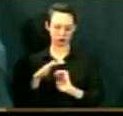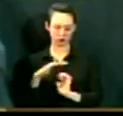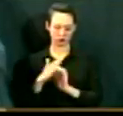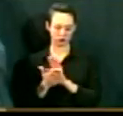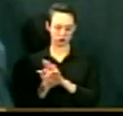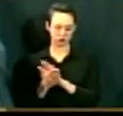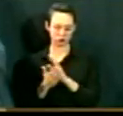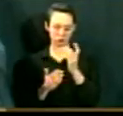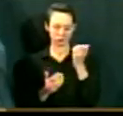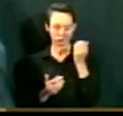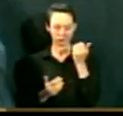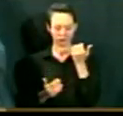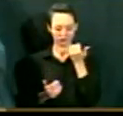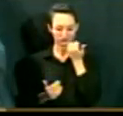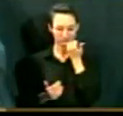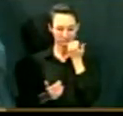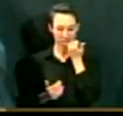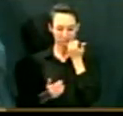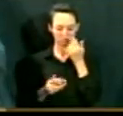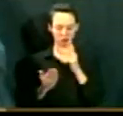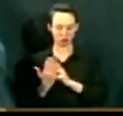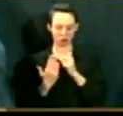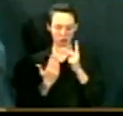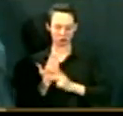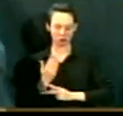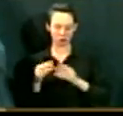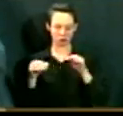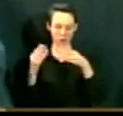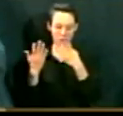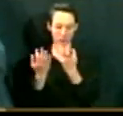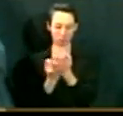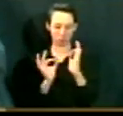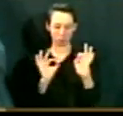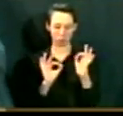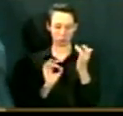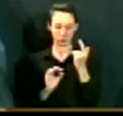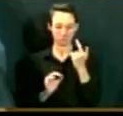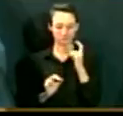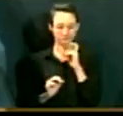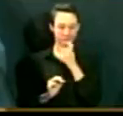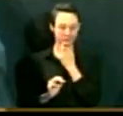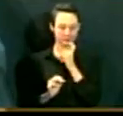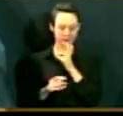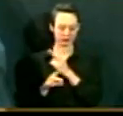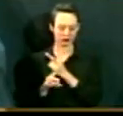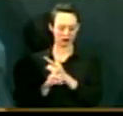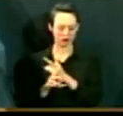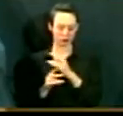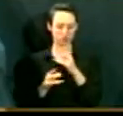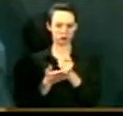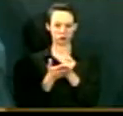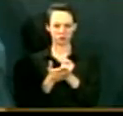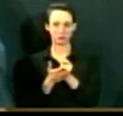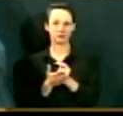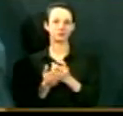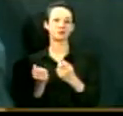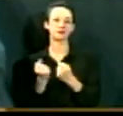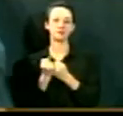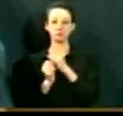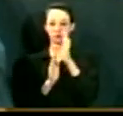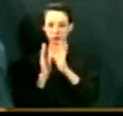Motion by Mr. Norman, seconded by Ms. Dethridge. Any discussion? All in favor say aye. All